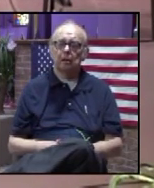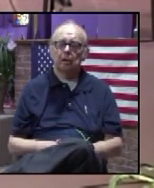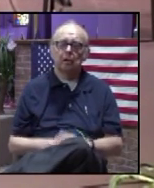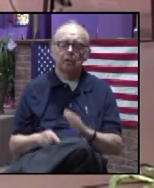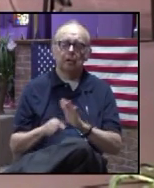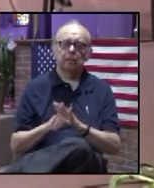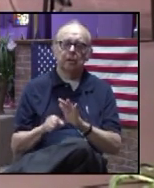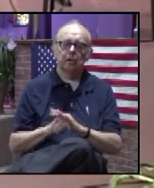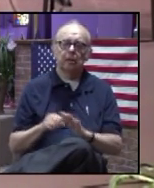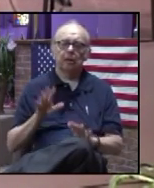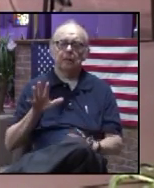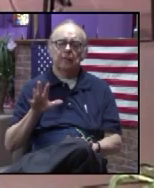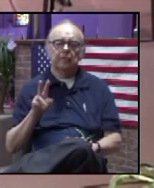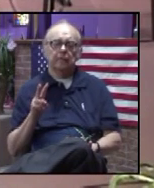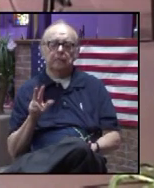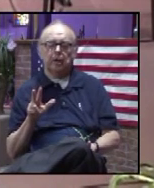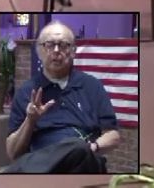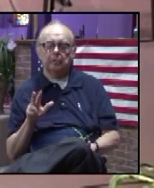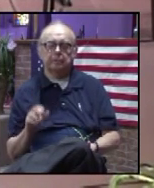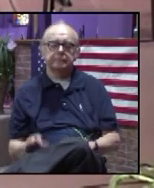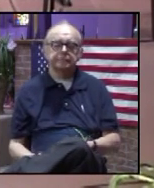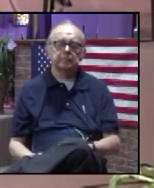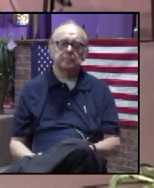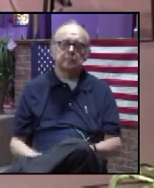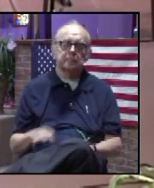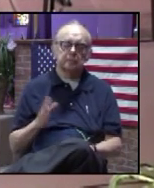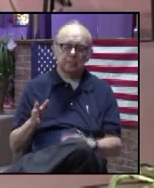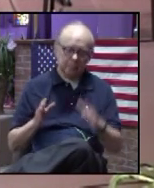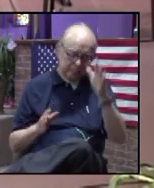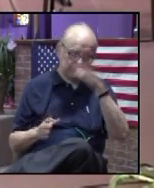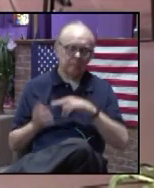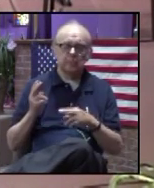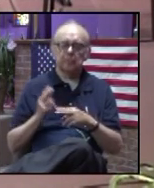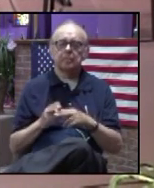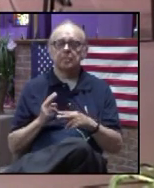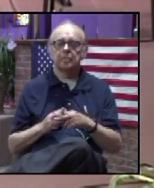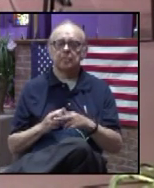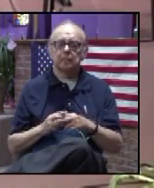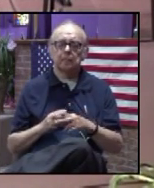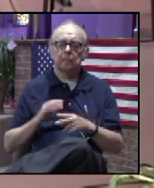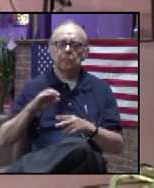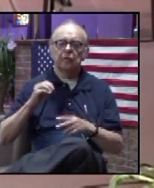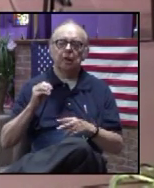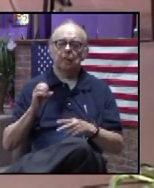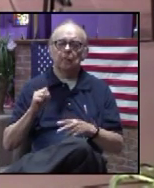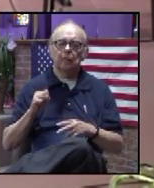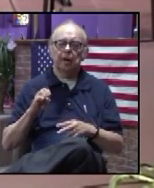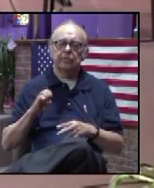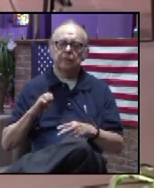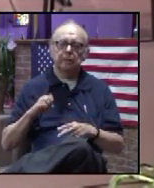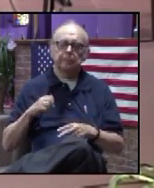in verse 53, there was a guy by the name of Joseph.